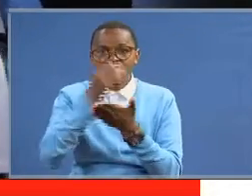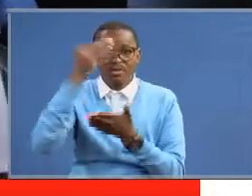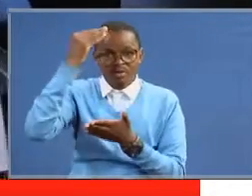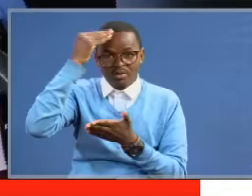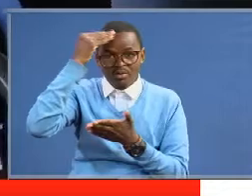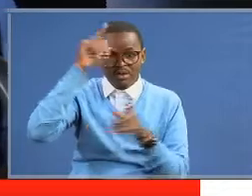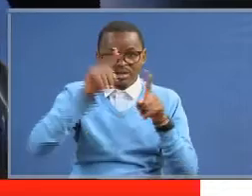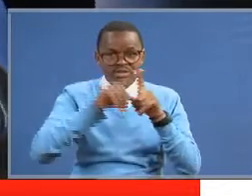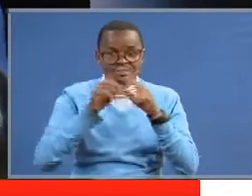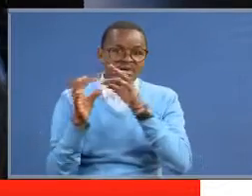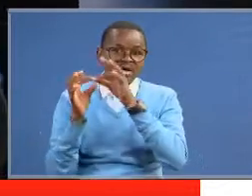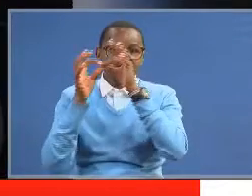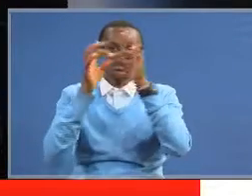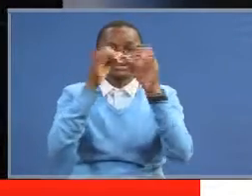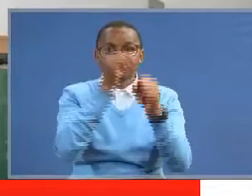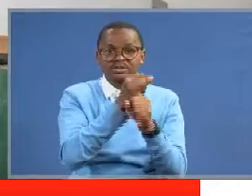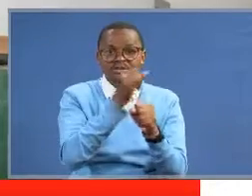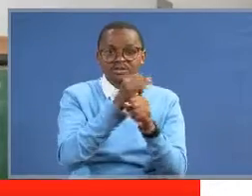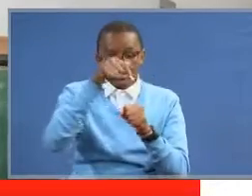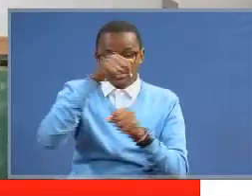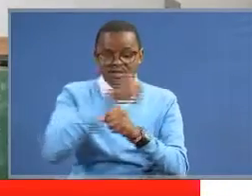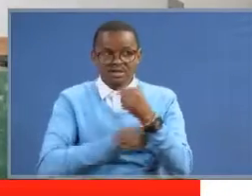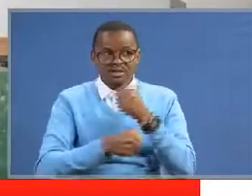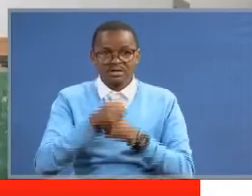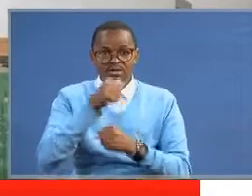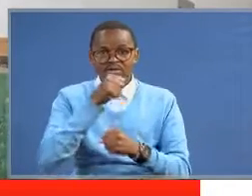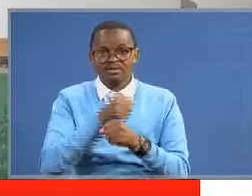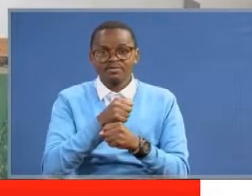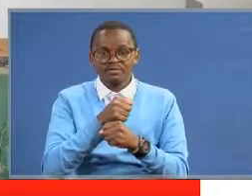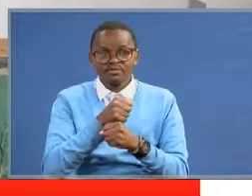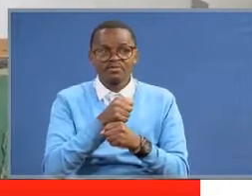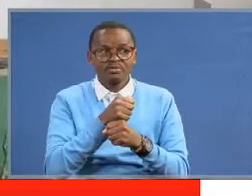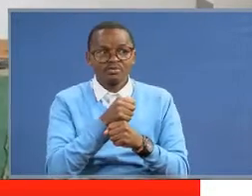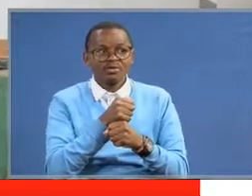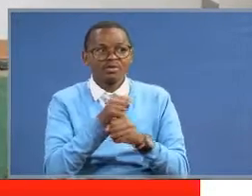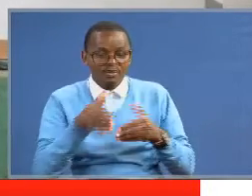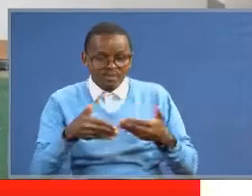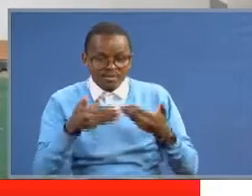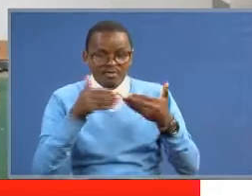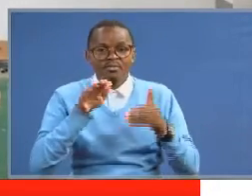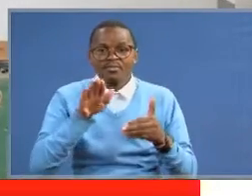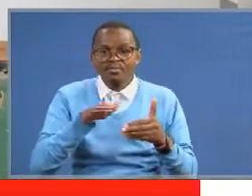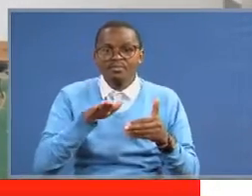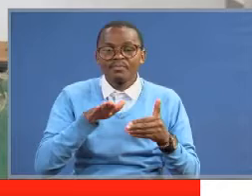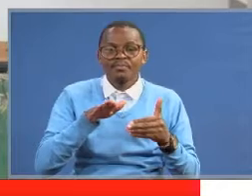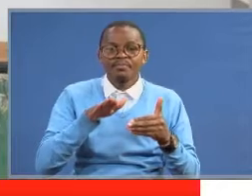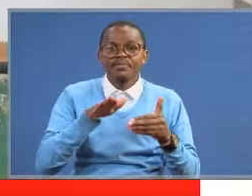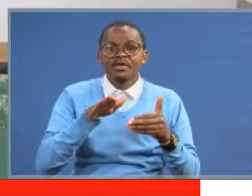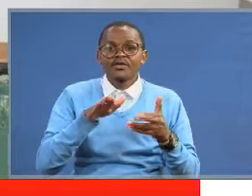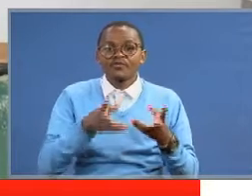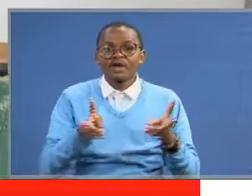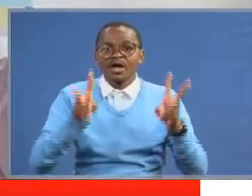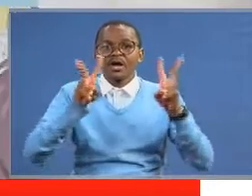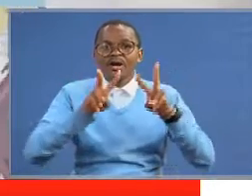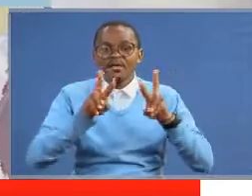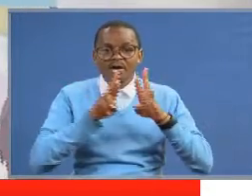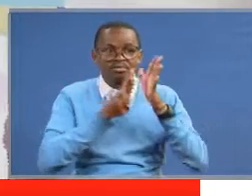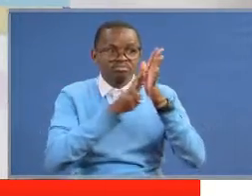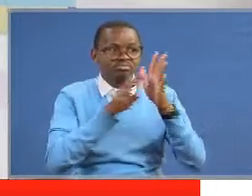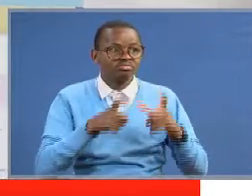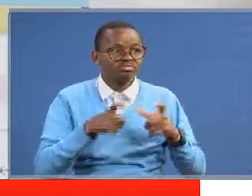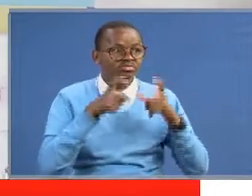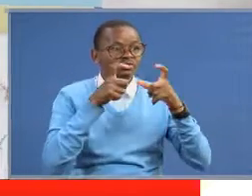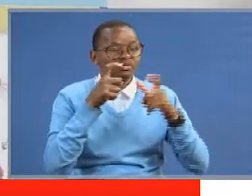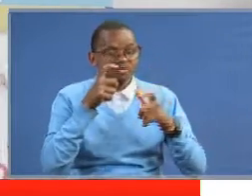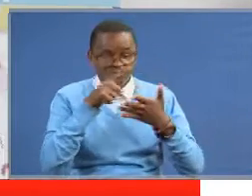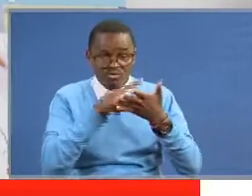Educational and Cultural Affairs. This year, iChange Nations awarded her the Women Add Value Recognition Award.